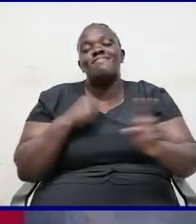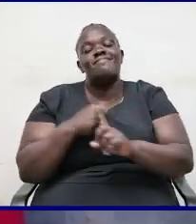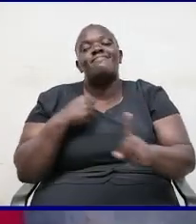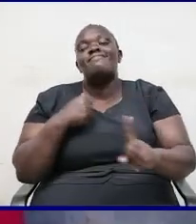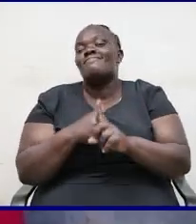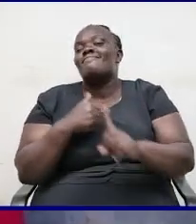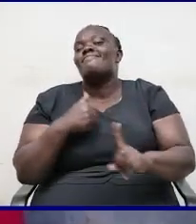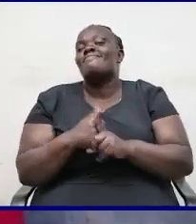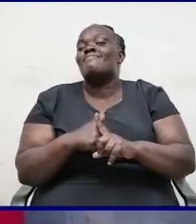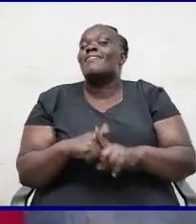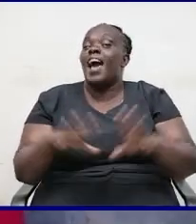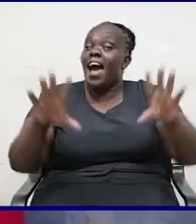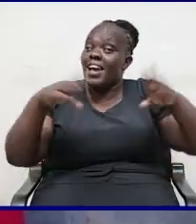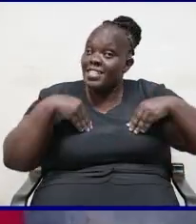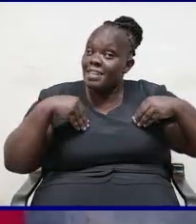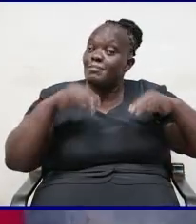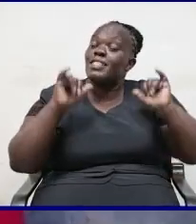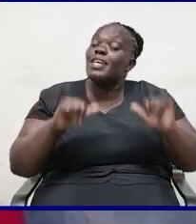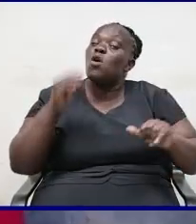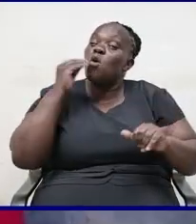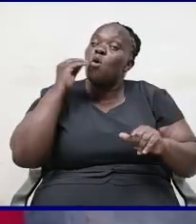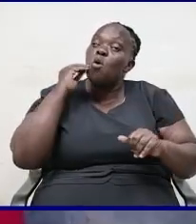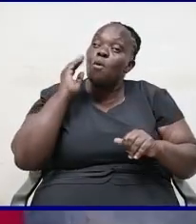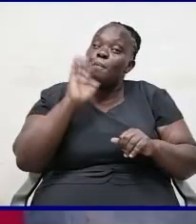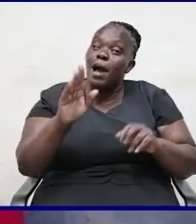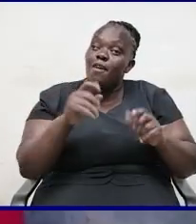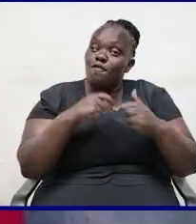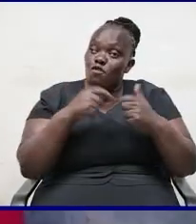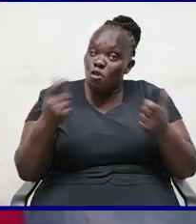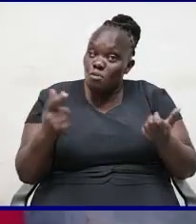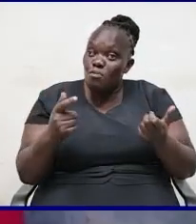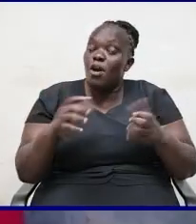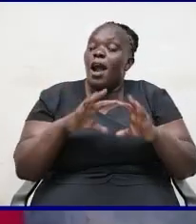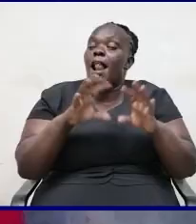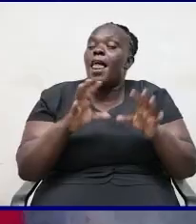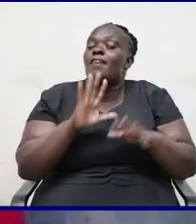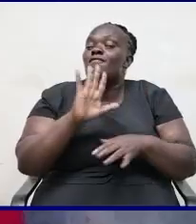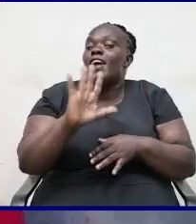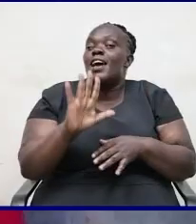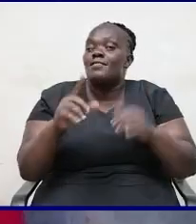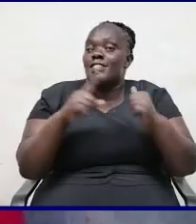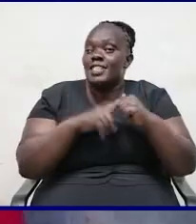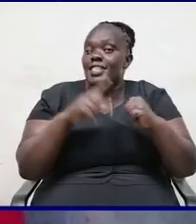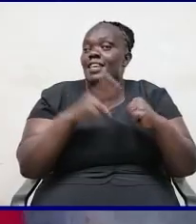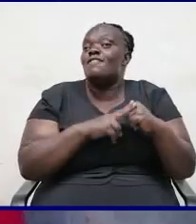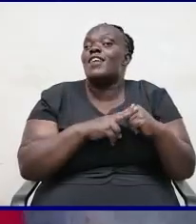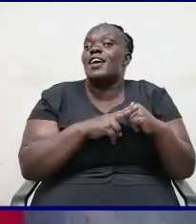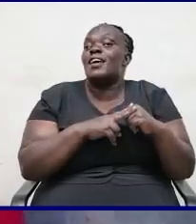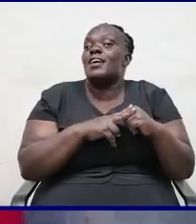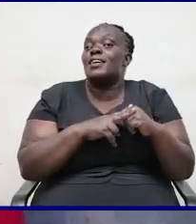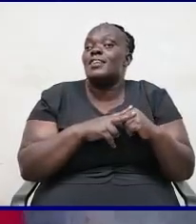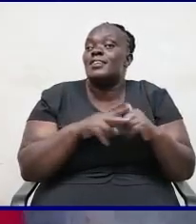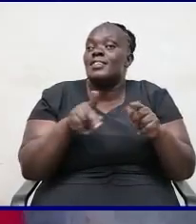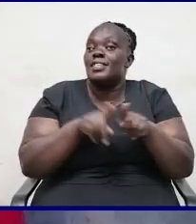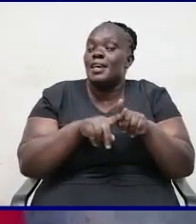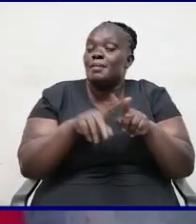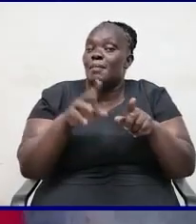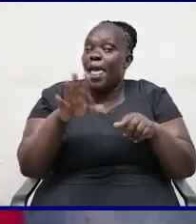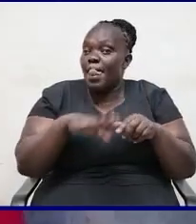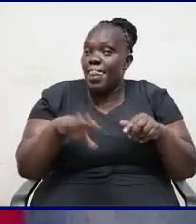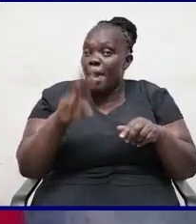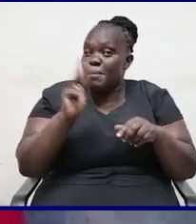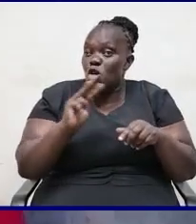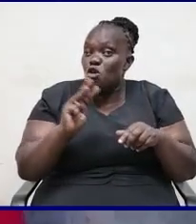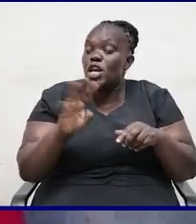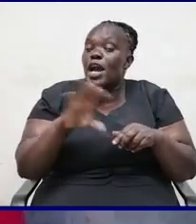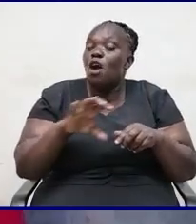him to allow me go and stay in his home. So actually from class 5, 6, 7, I was actually in Mugore County,